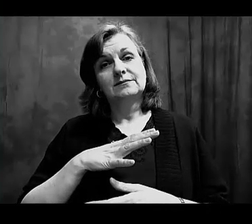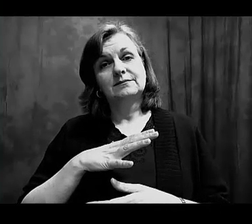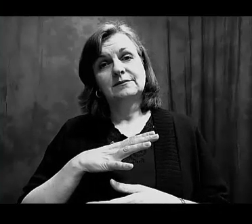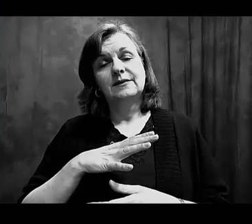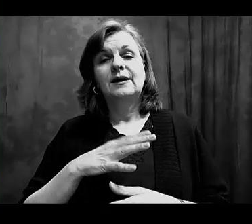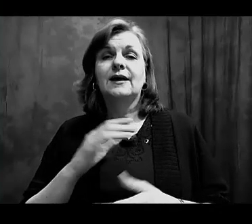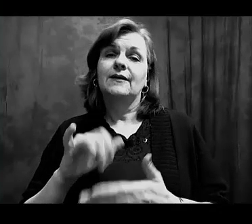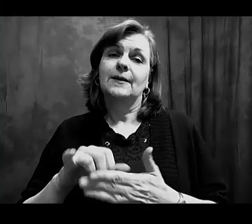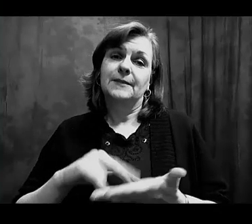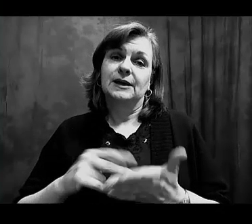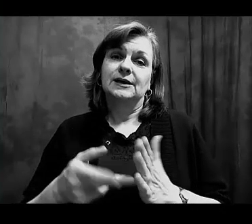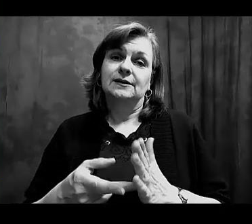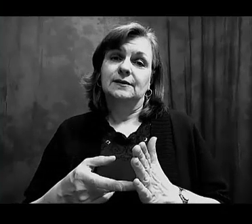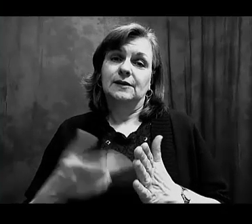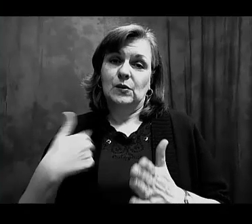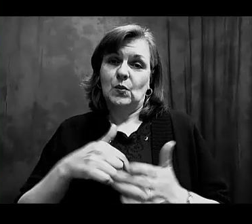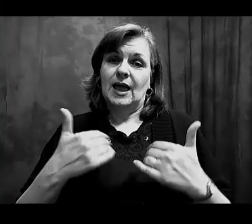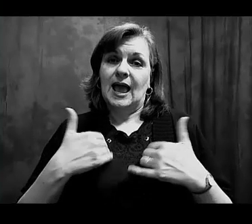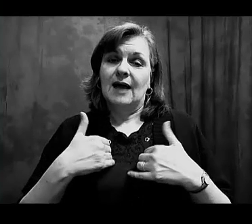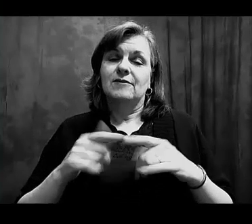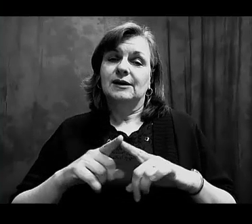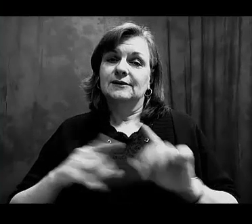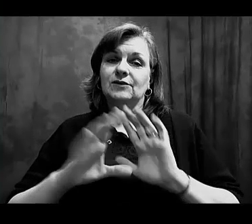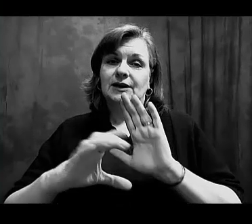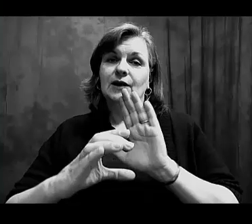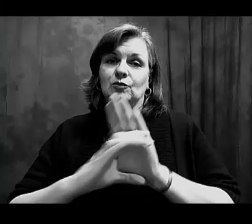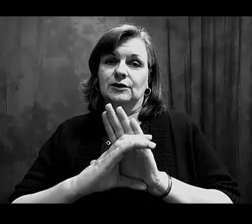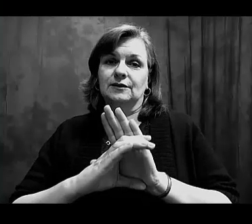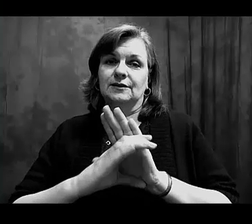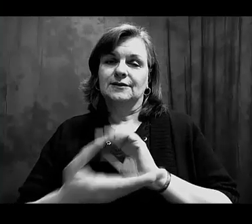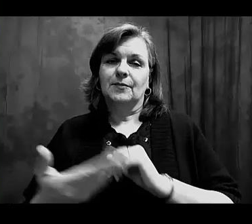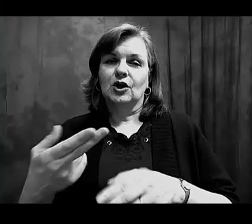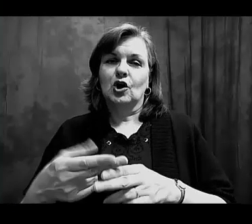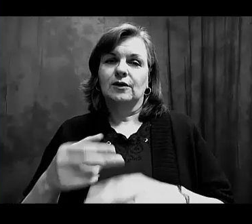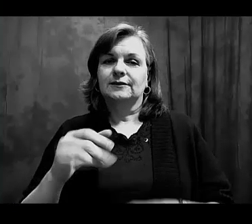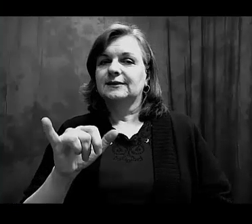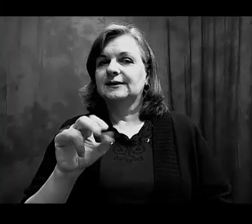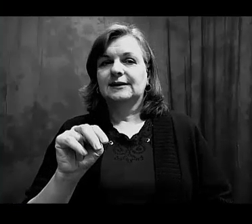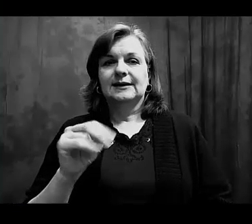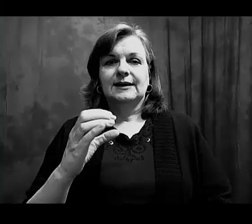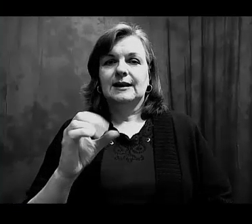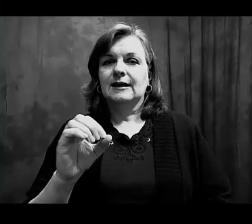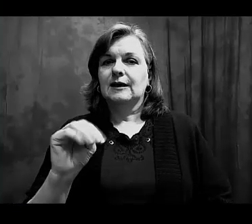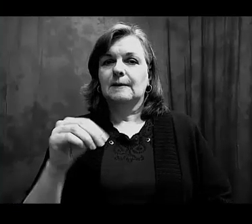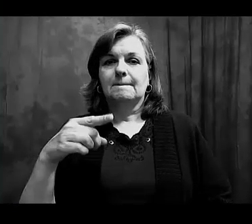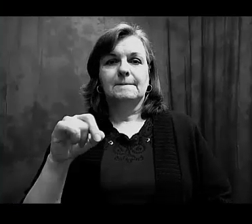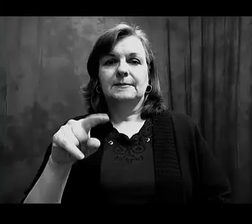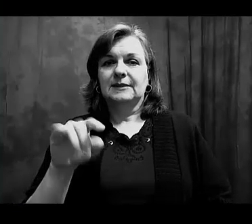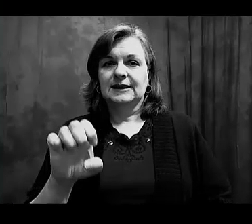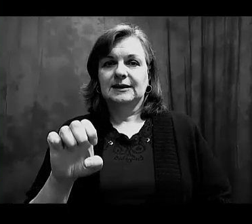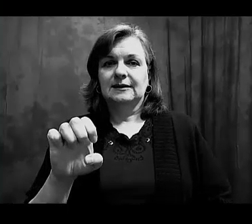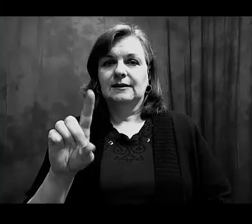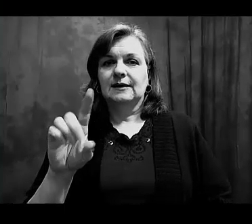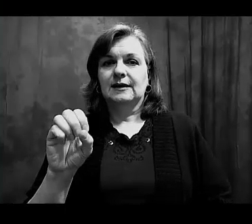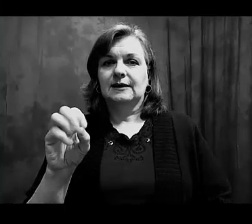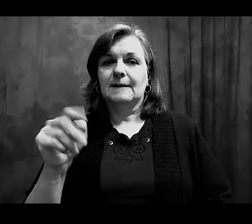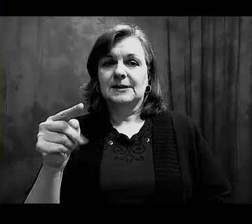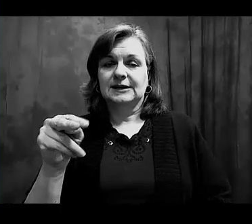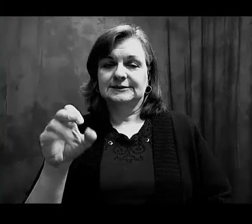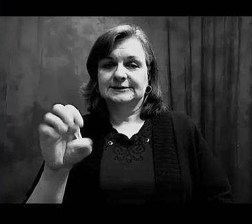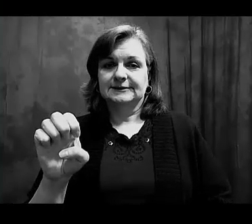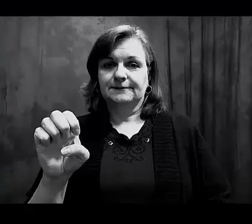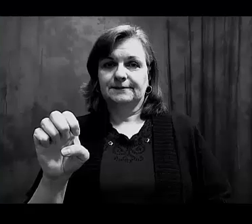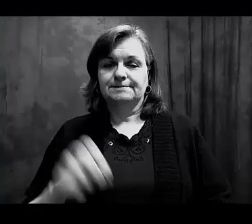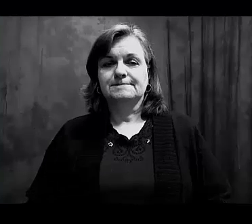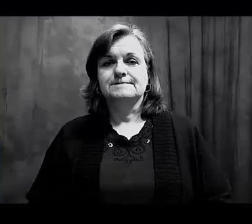a reoccurrence of these traits. Fine, that's good, because that actually means we have a different characteristic. We